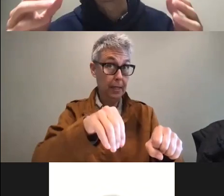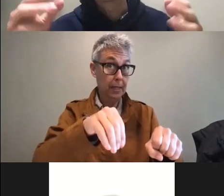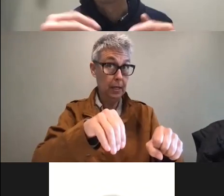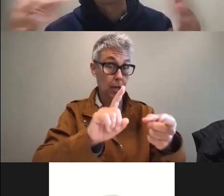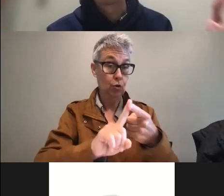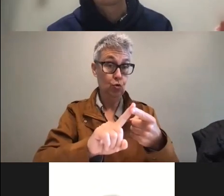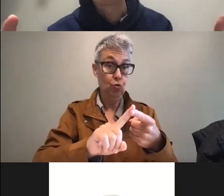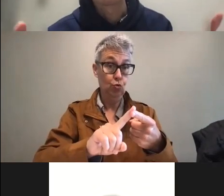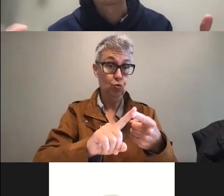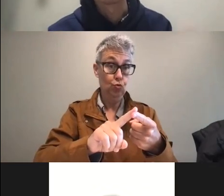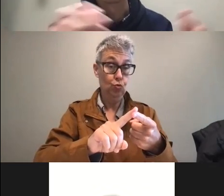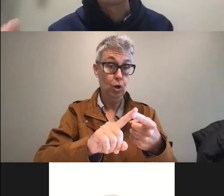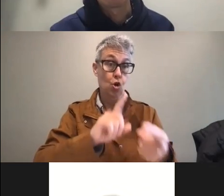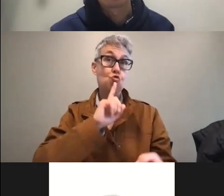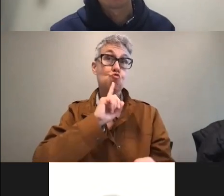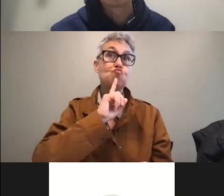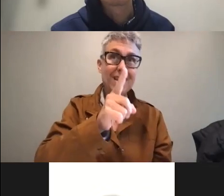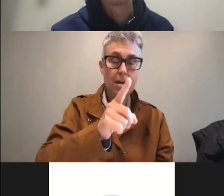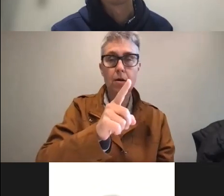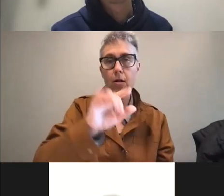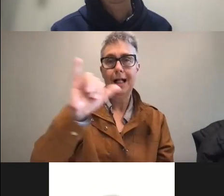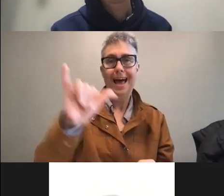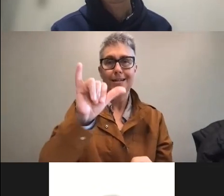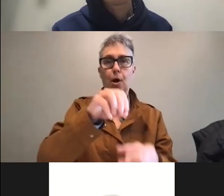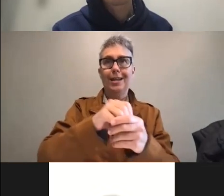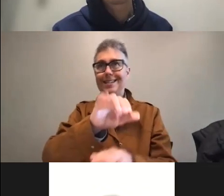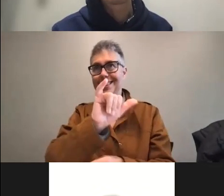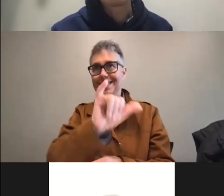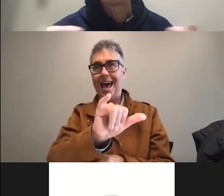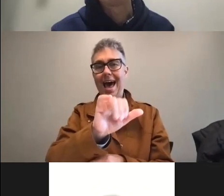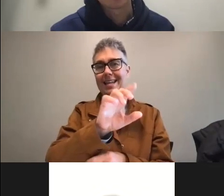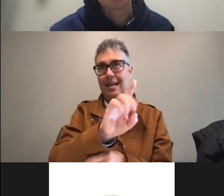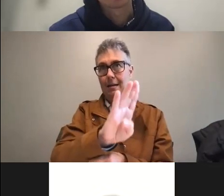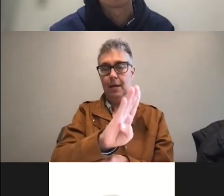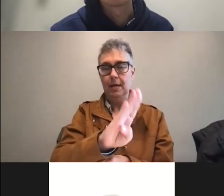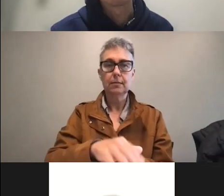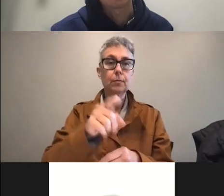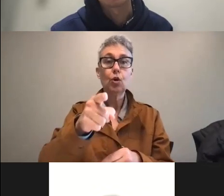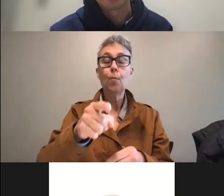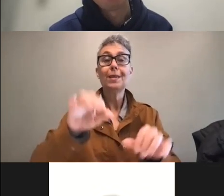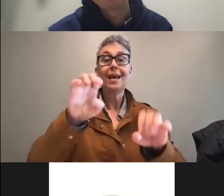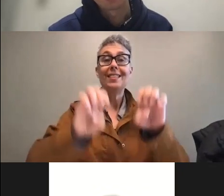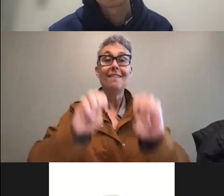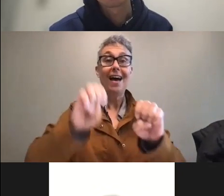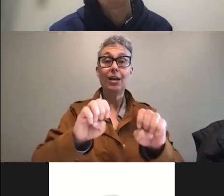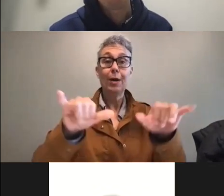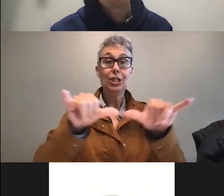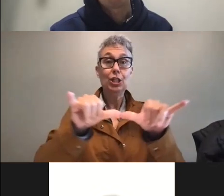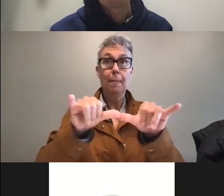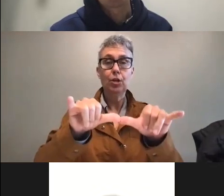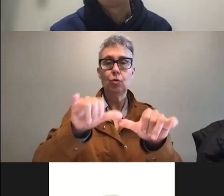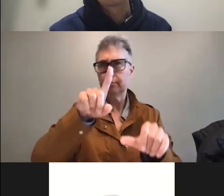the real antibodies in the database, right? So here the evaluation metric is perplexity, right?